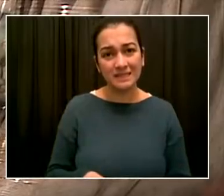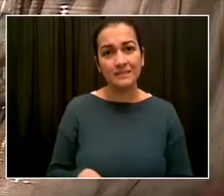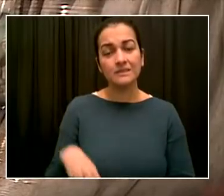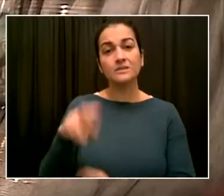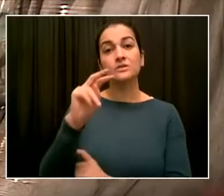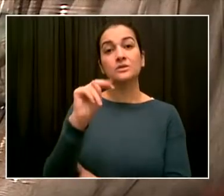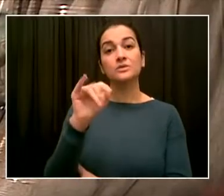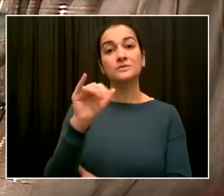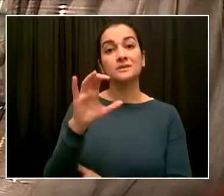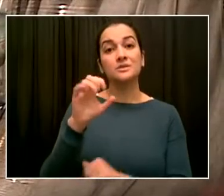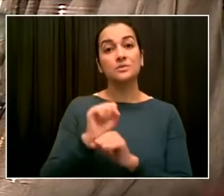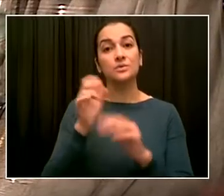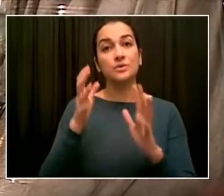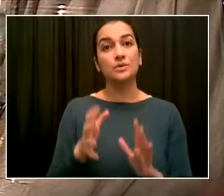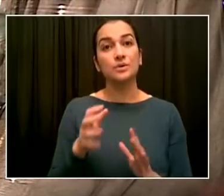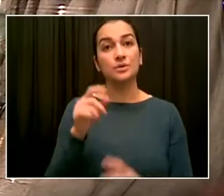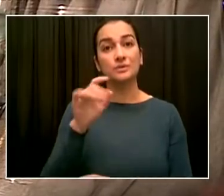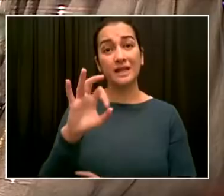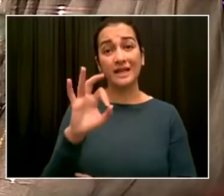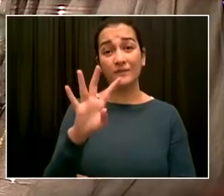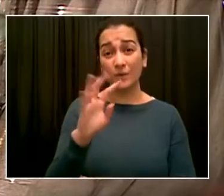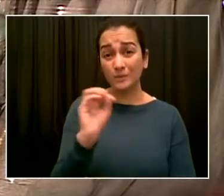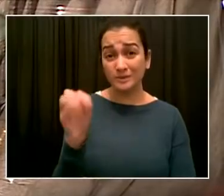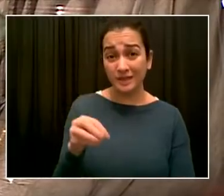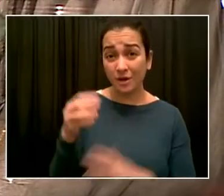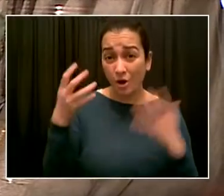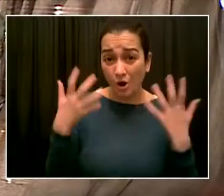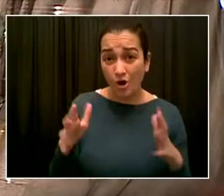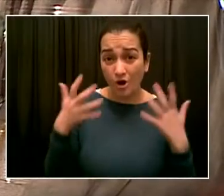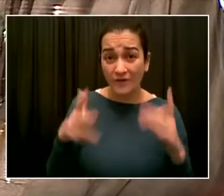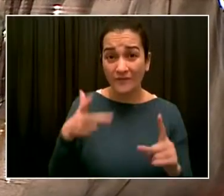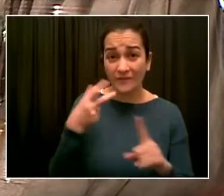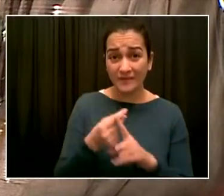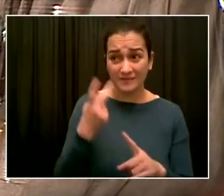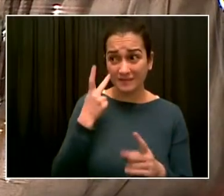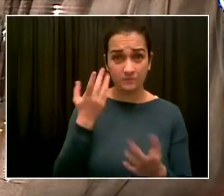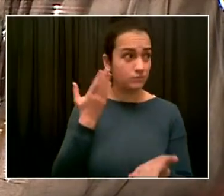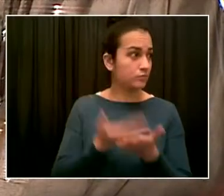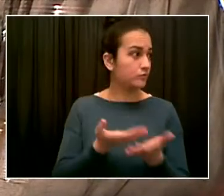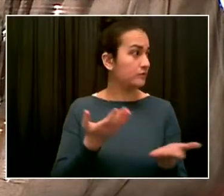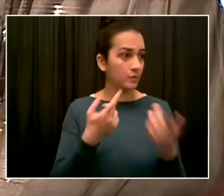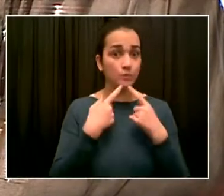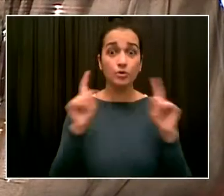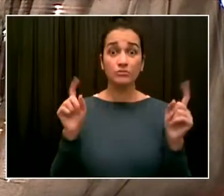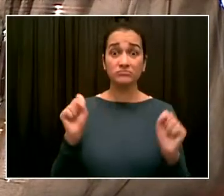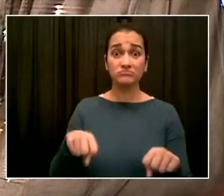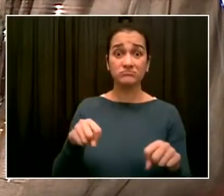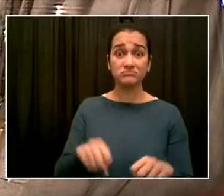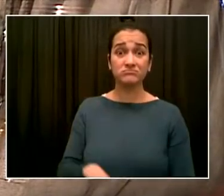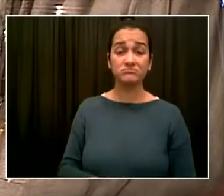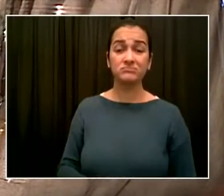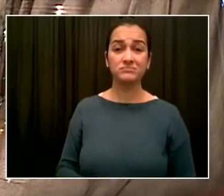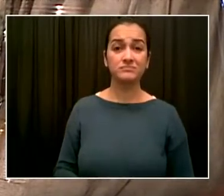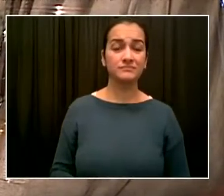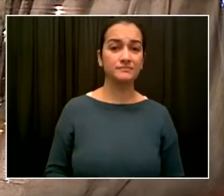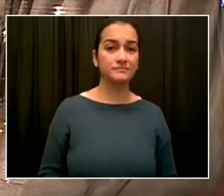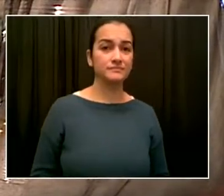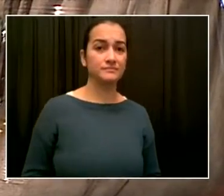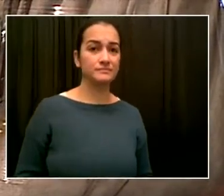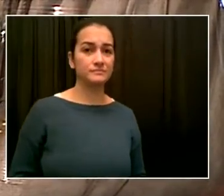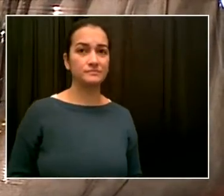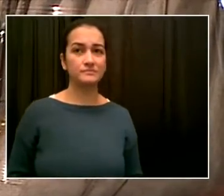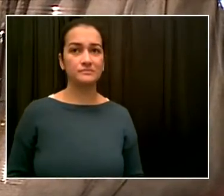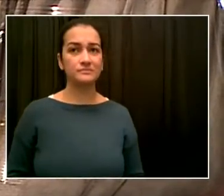ahead, Bob. So I understand. So you're more of a protecting the public interest in the unions. Understood. I'm sure that'll work, and you run